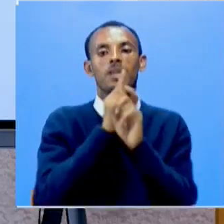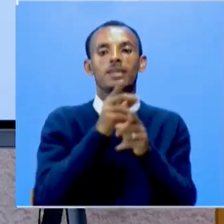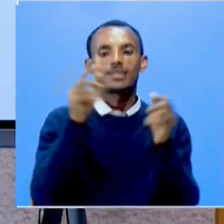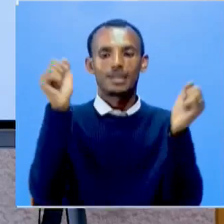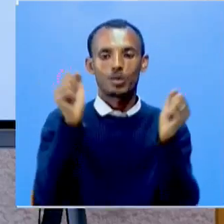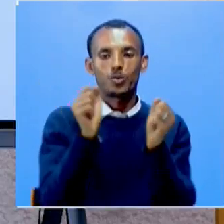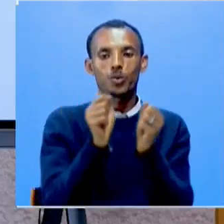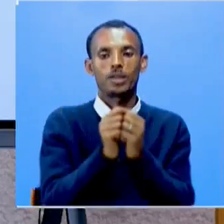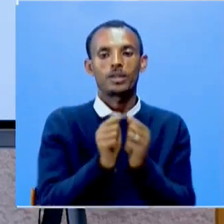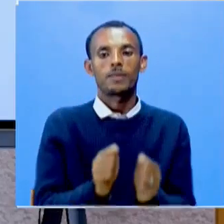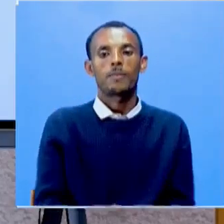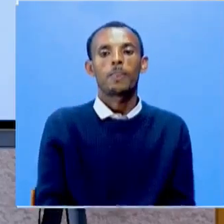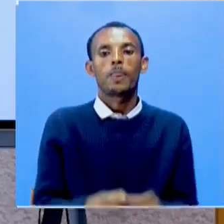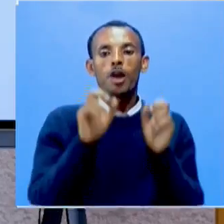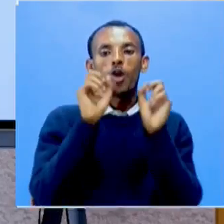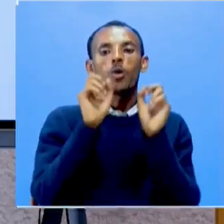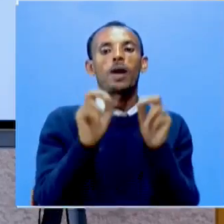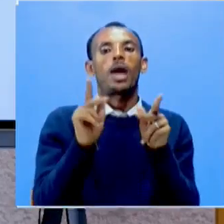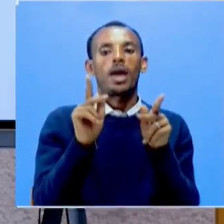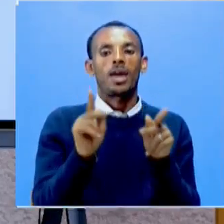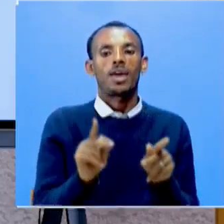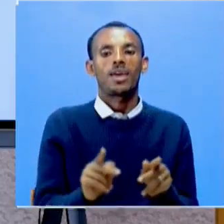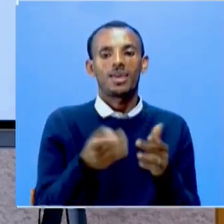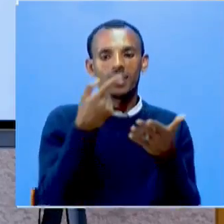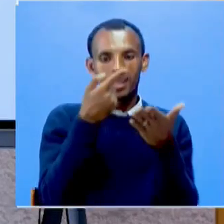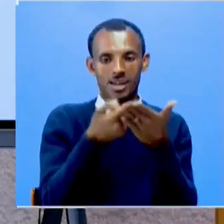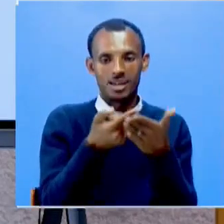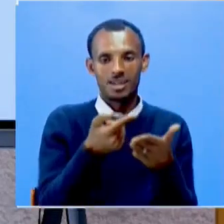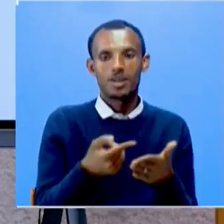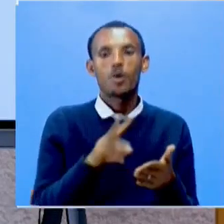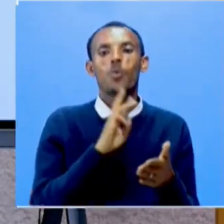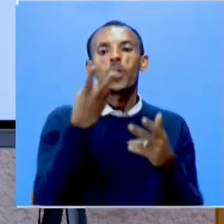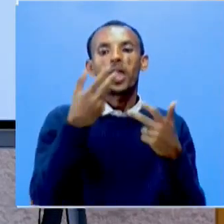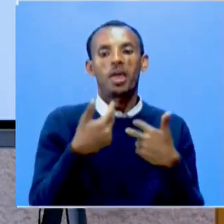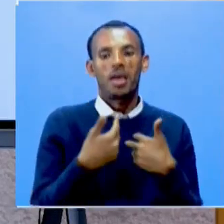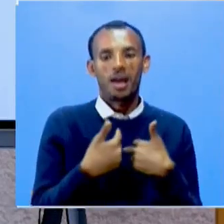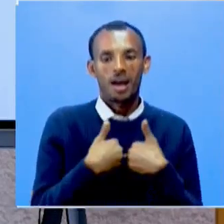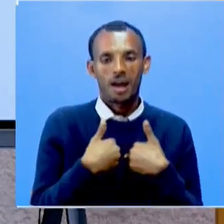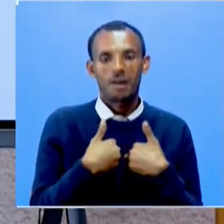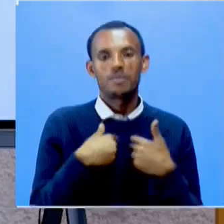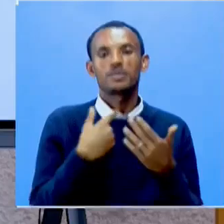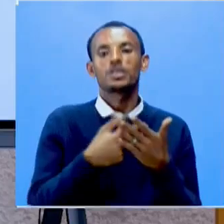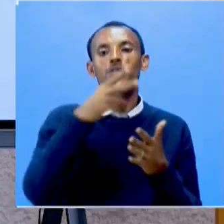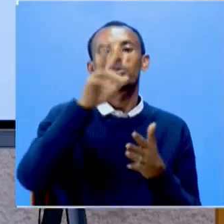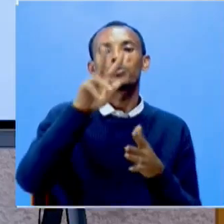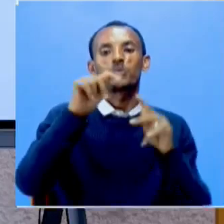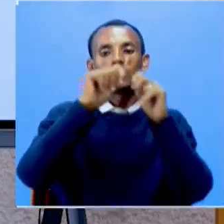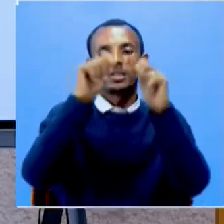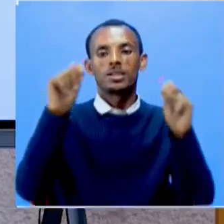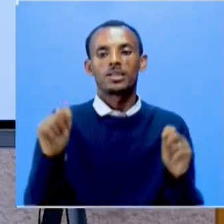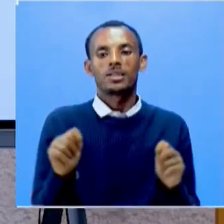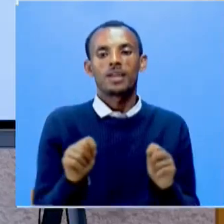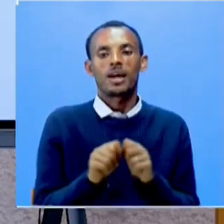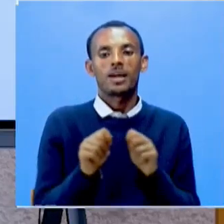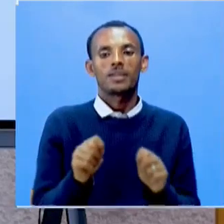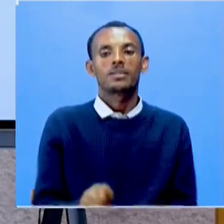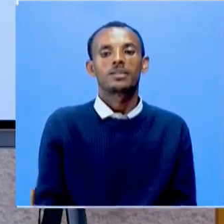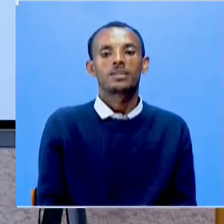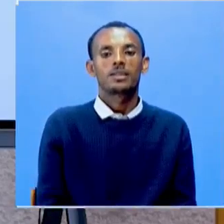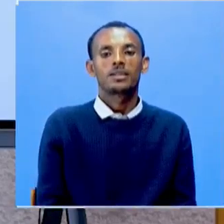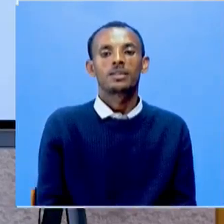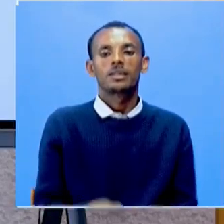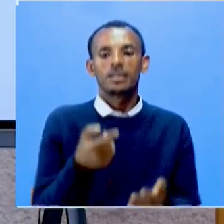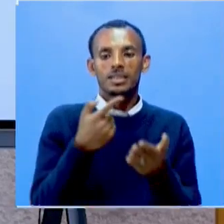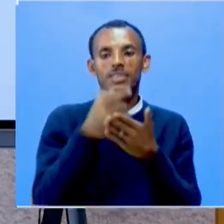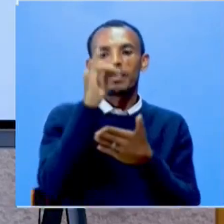together. Okay, here we have these two triangles. In